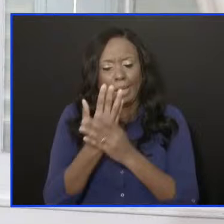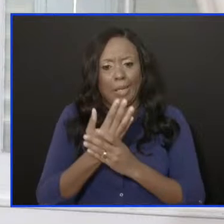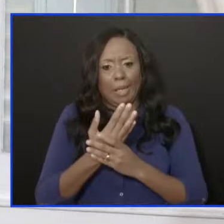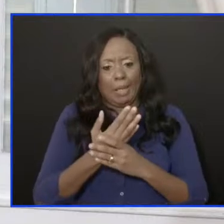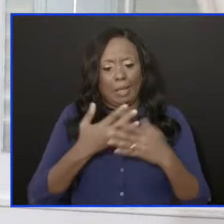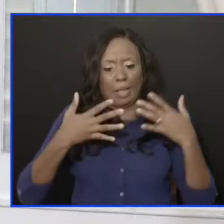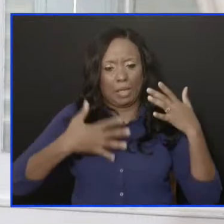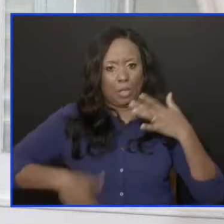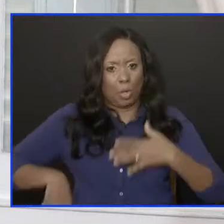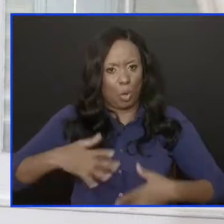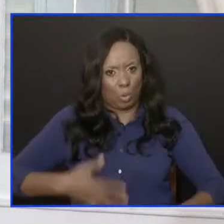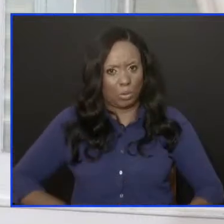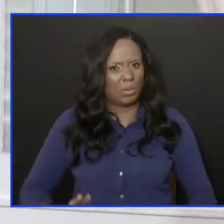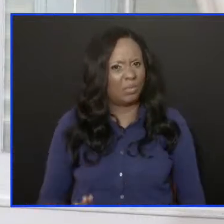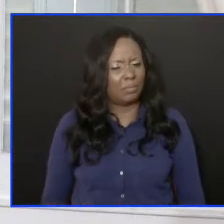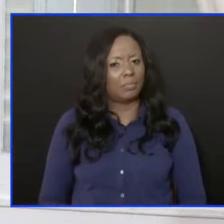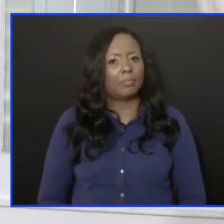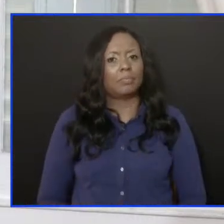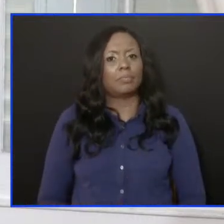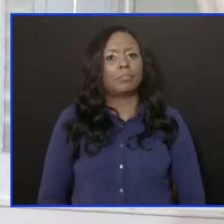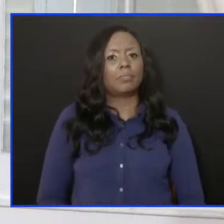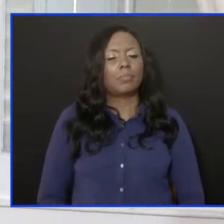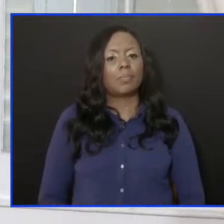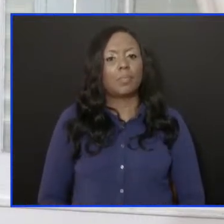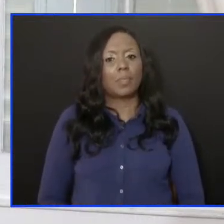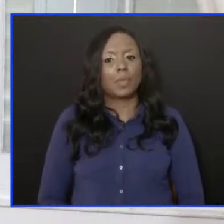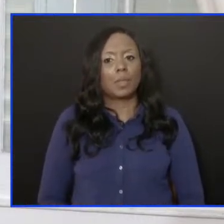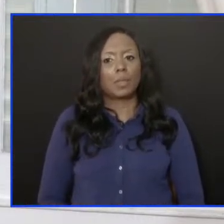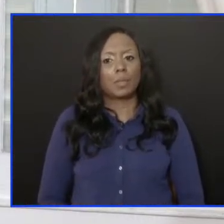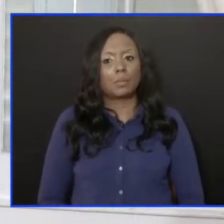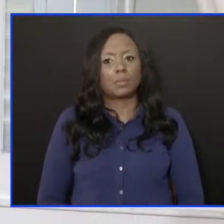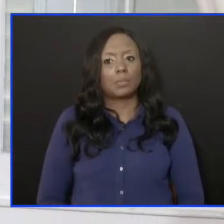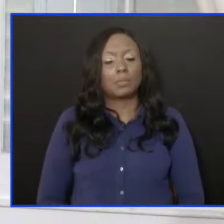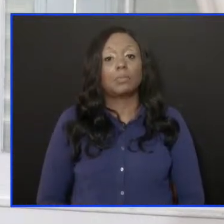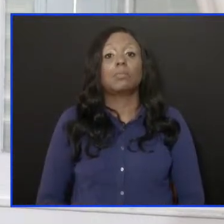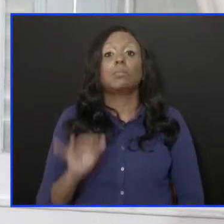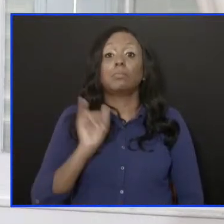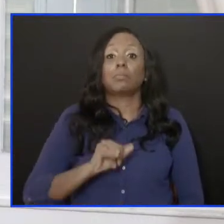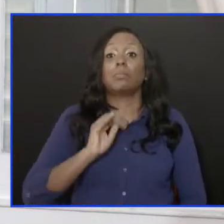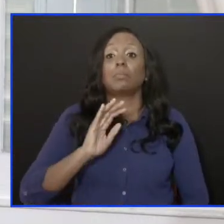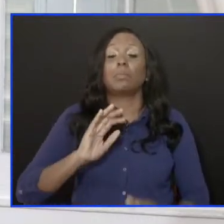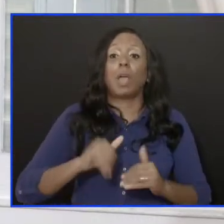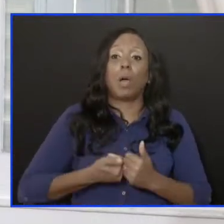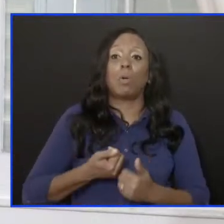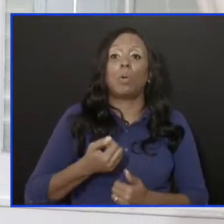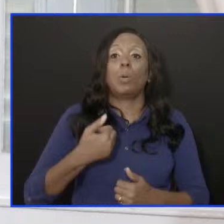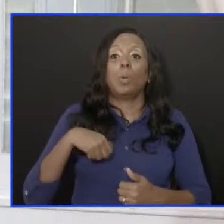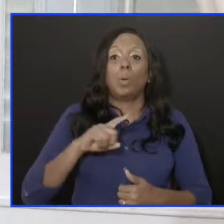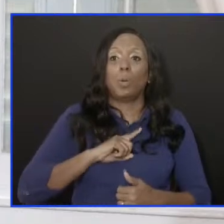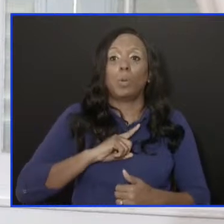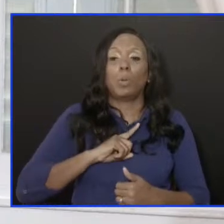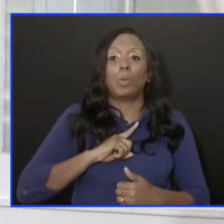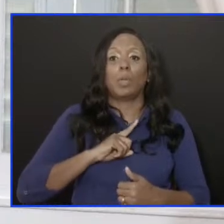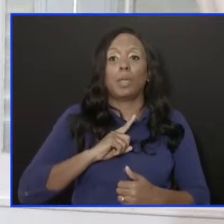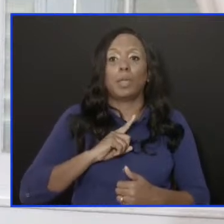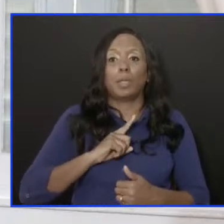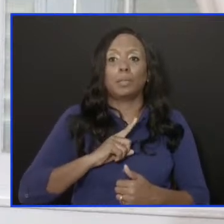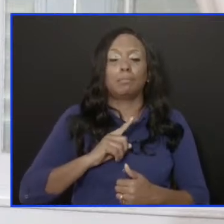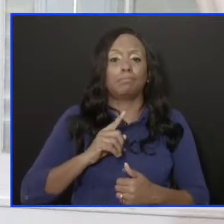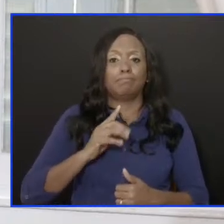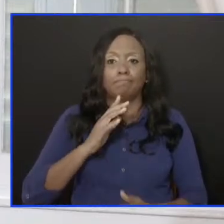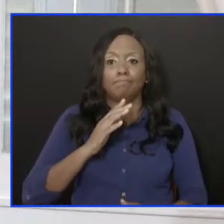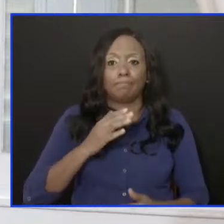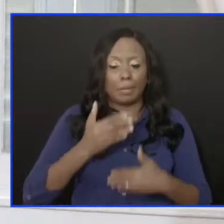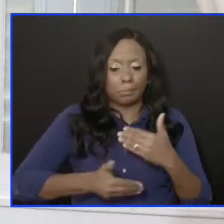the direction that we are going in. I know Dr. Ford will give you a bit more information